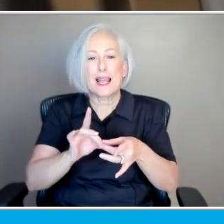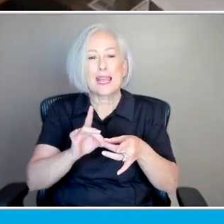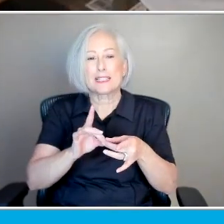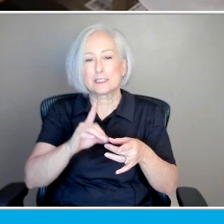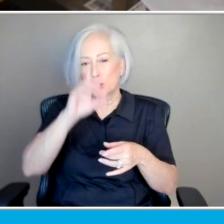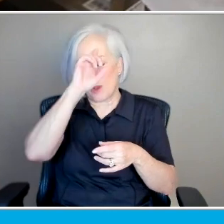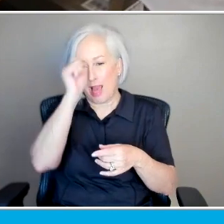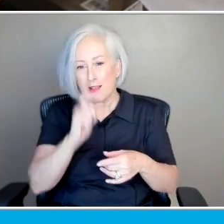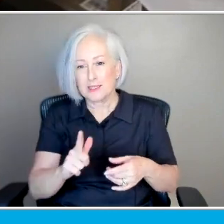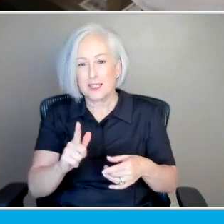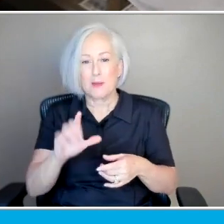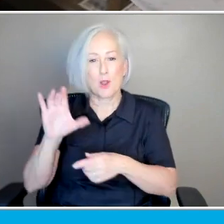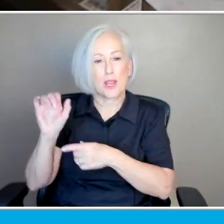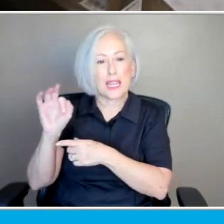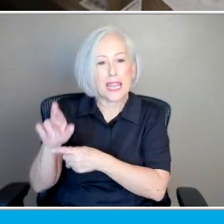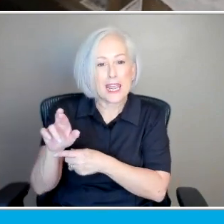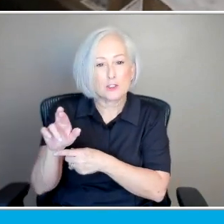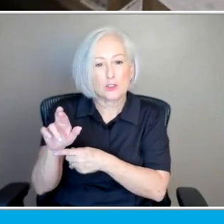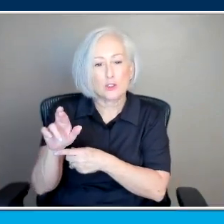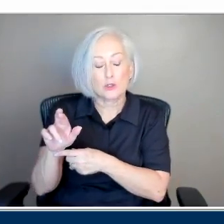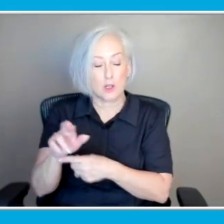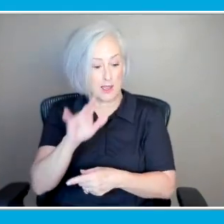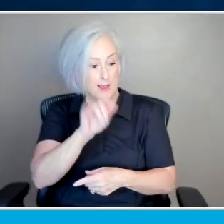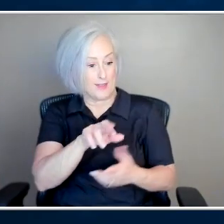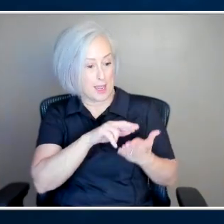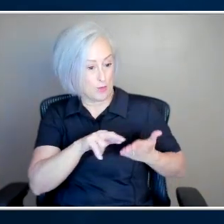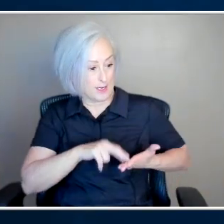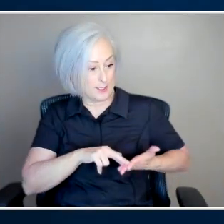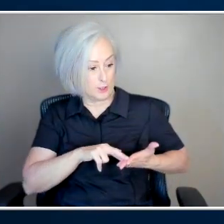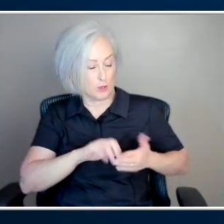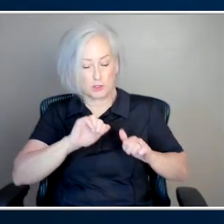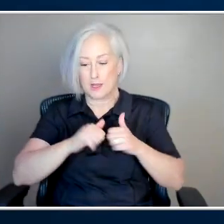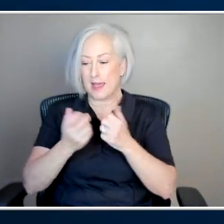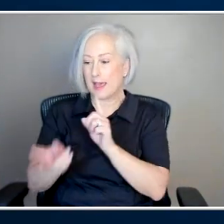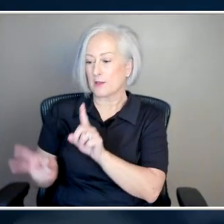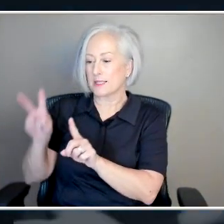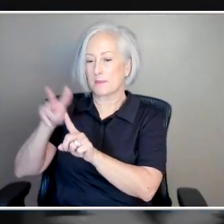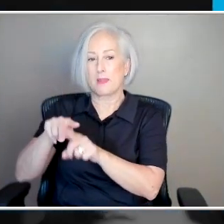challenge of translating research into clinical practice. Wednesday at 8.